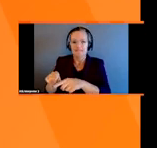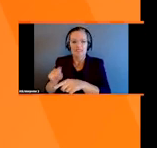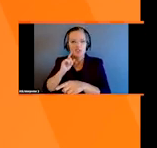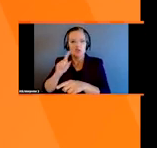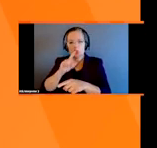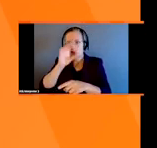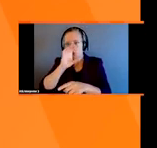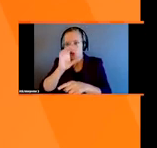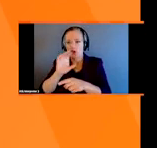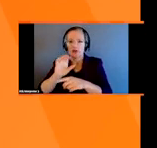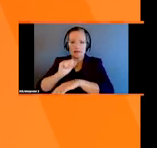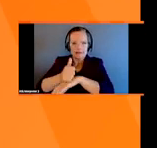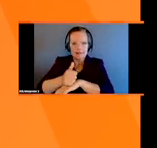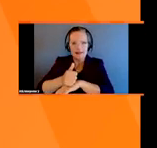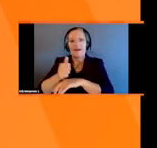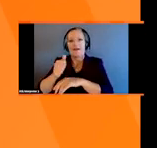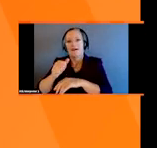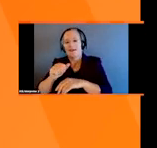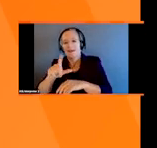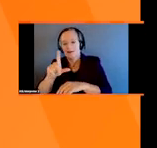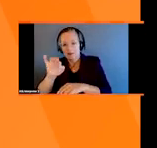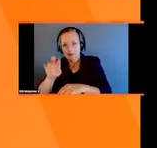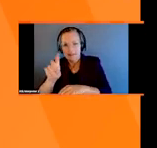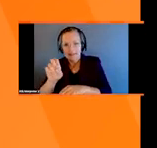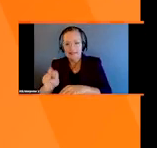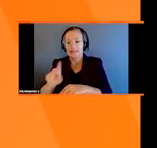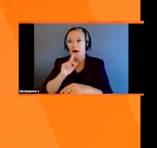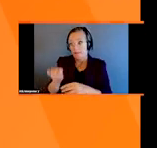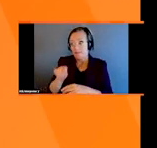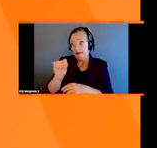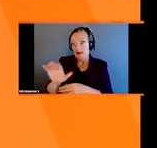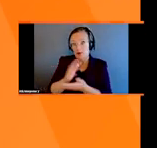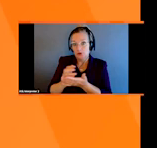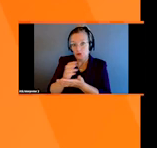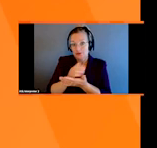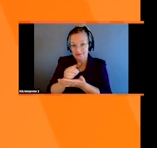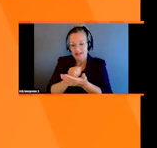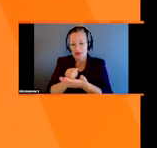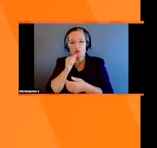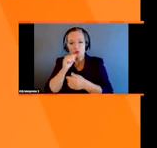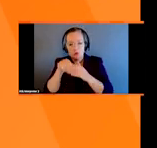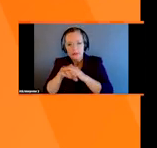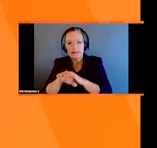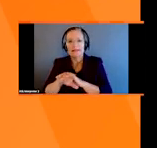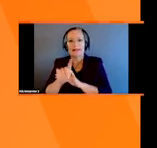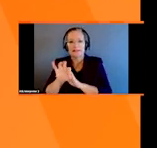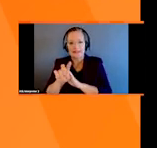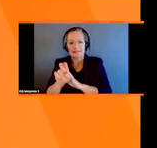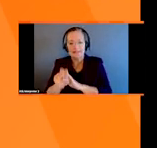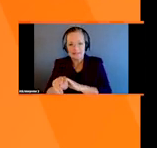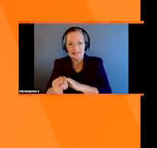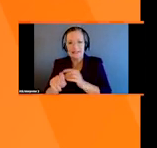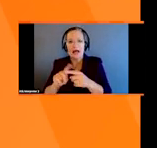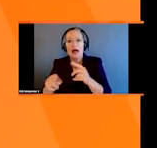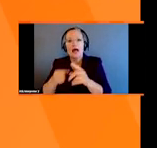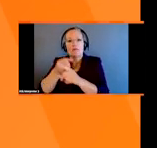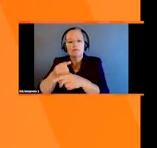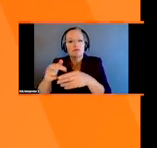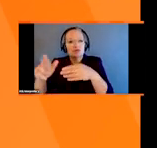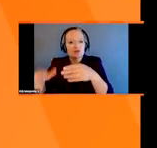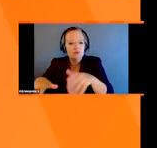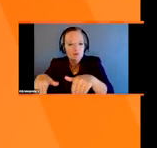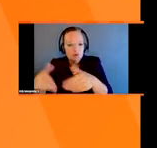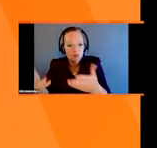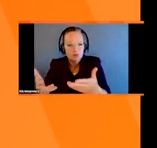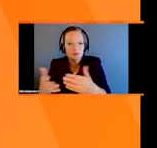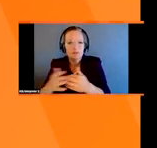the salary that this person is, we're paying this person, and here's the results. And I want to do the same thing for everyone here. If you're the owner of the business, we